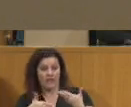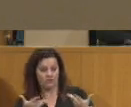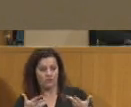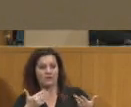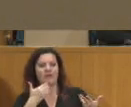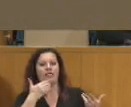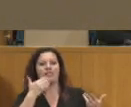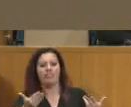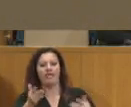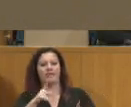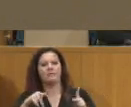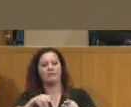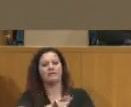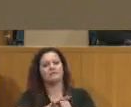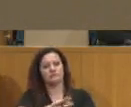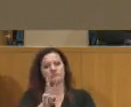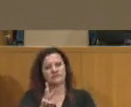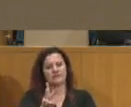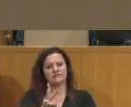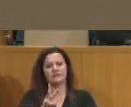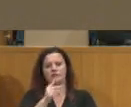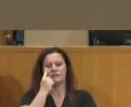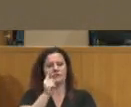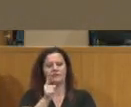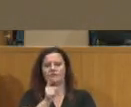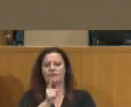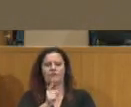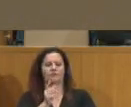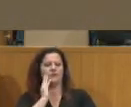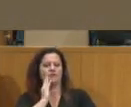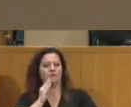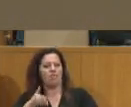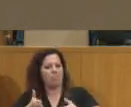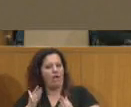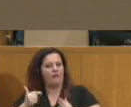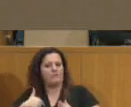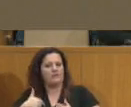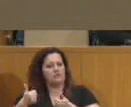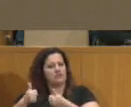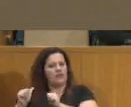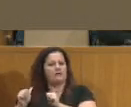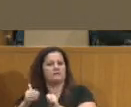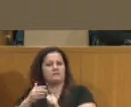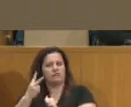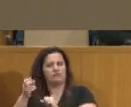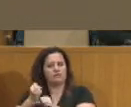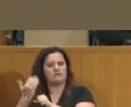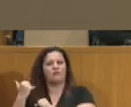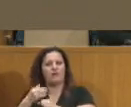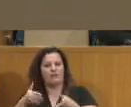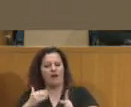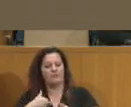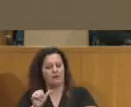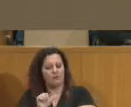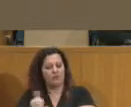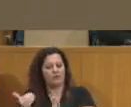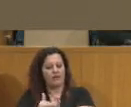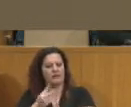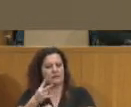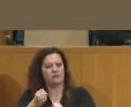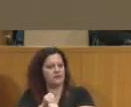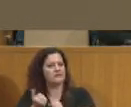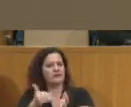going to be so crucial, but particularly the unacceptable crime rate. And I try to not forget about it every day. I know many of us are focusing